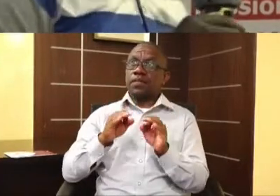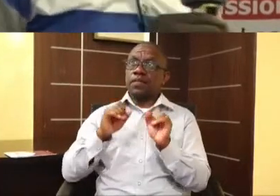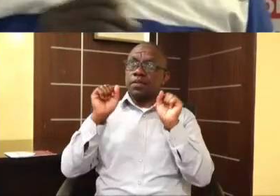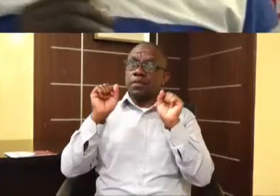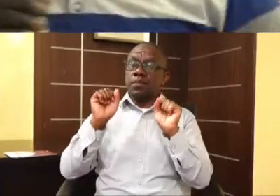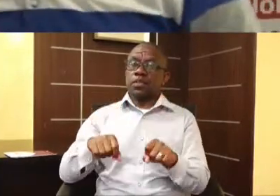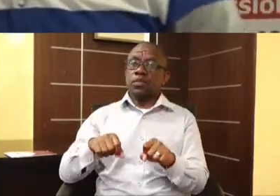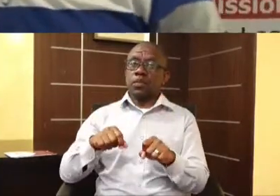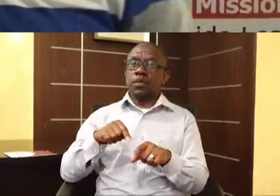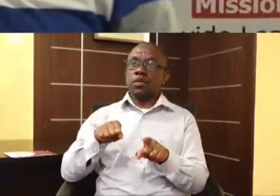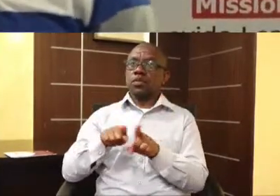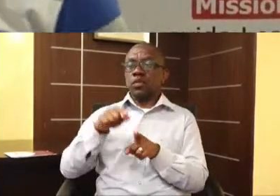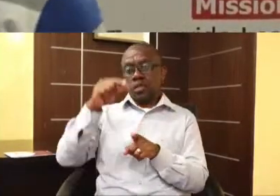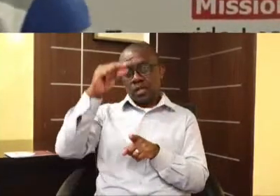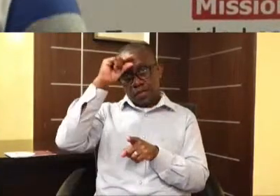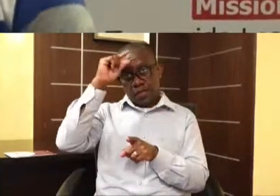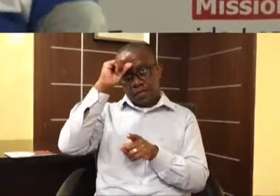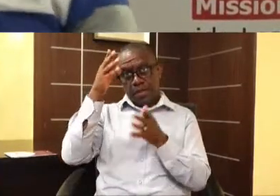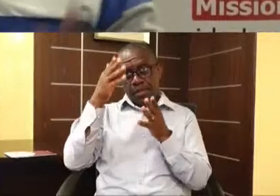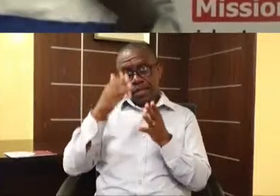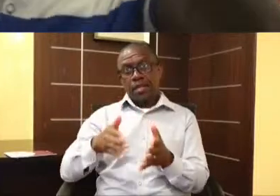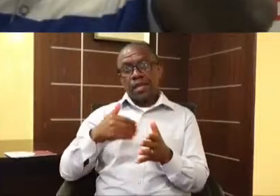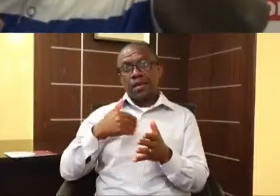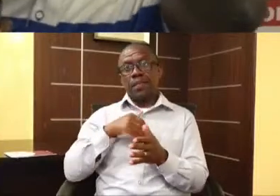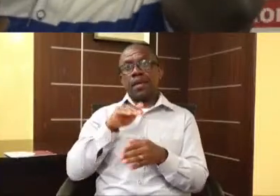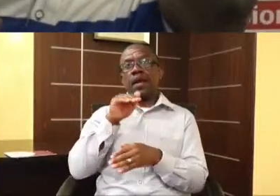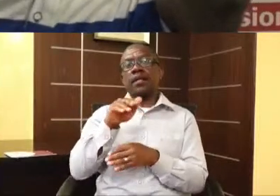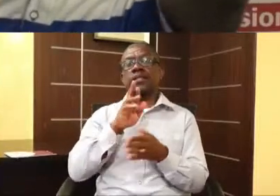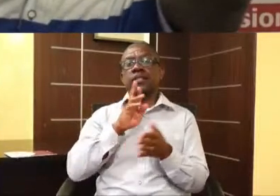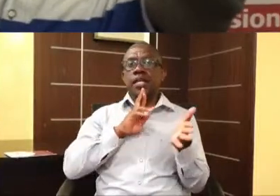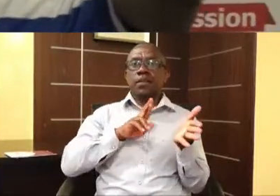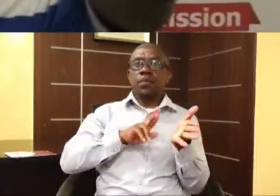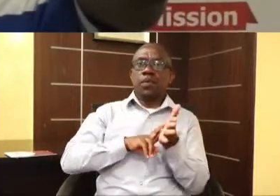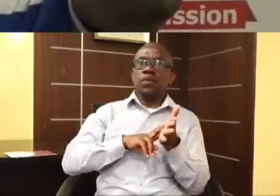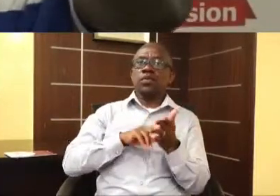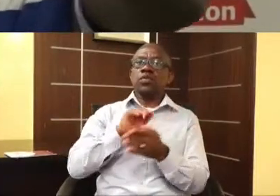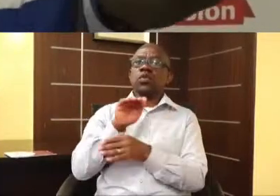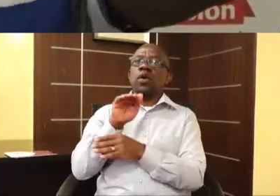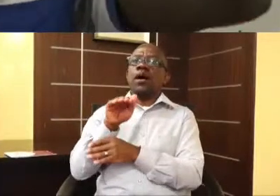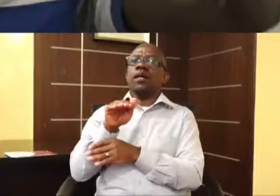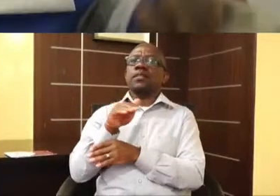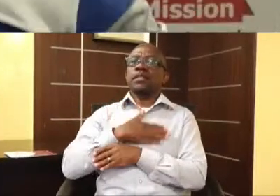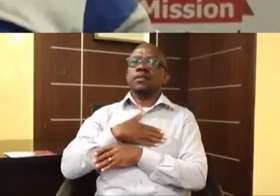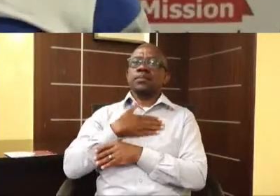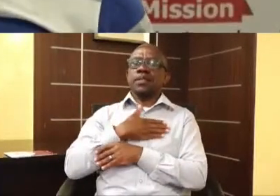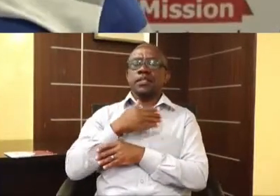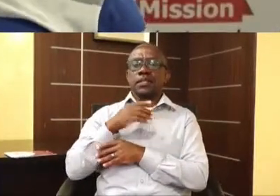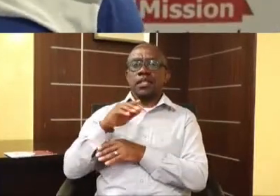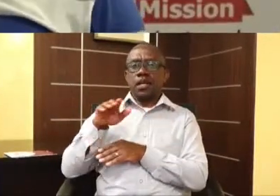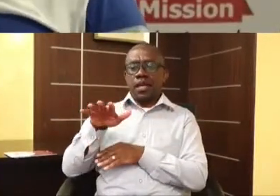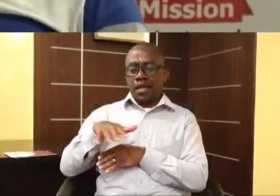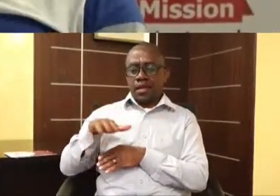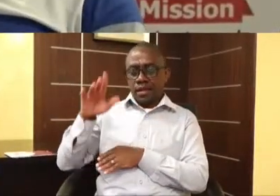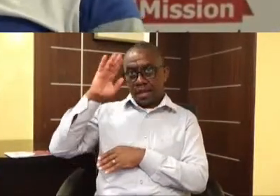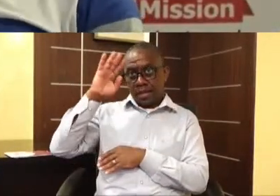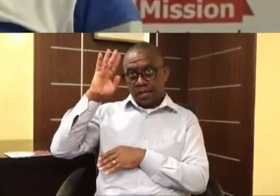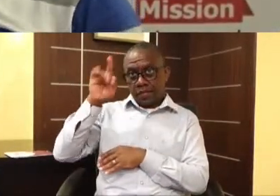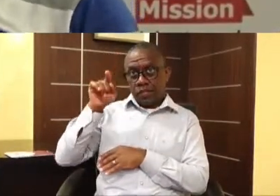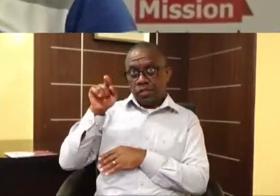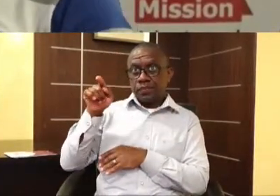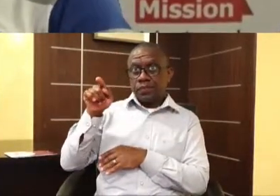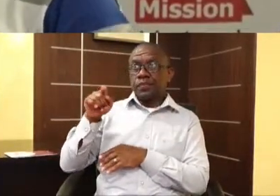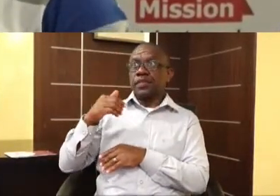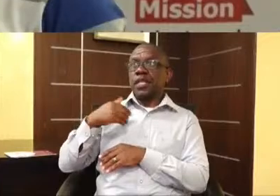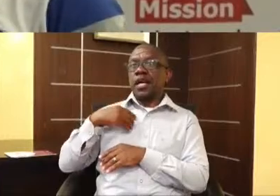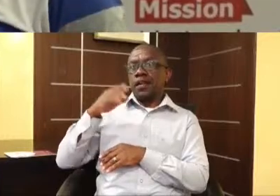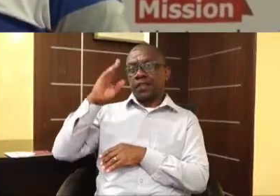government is here, I would request that in the report you include a request from innovation side that there be